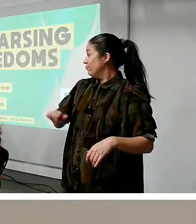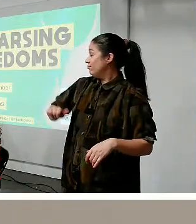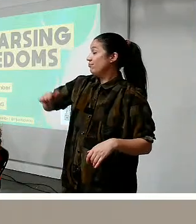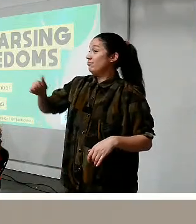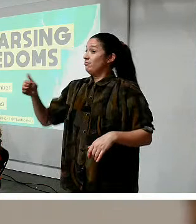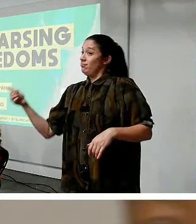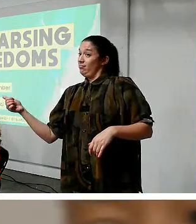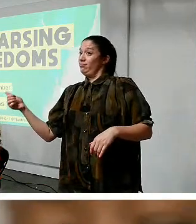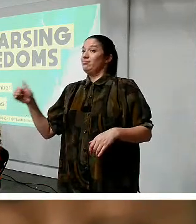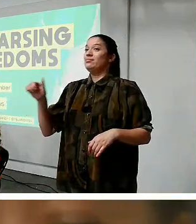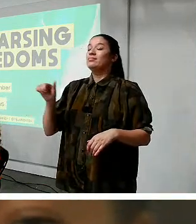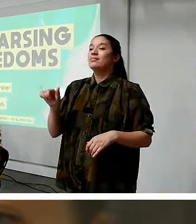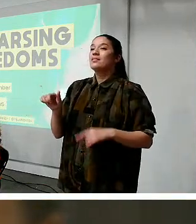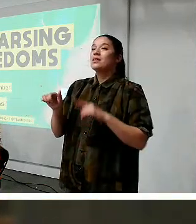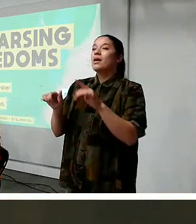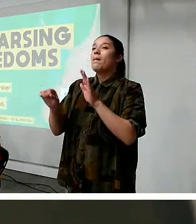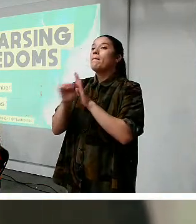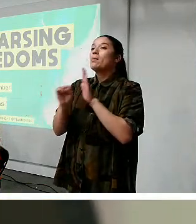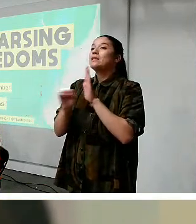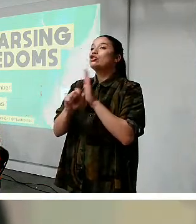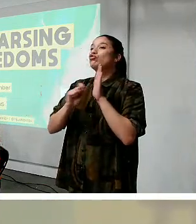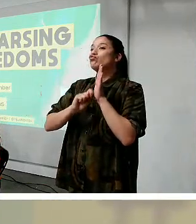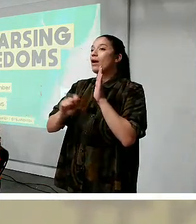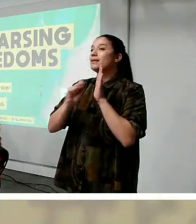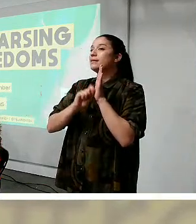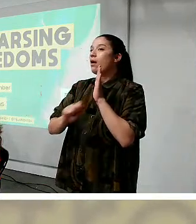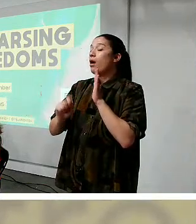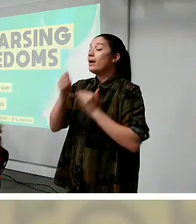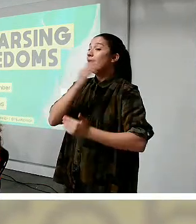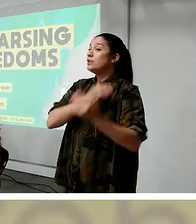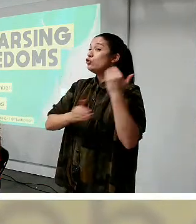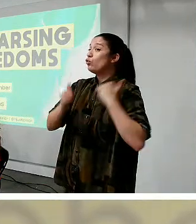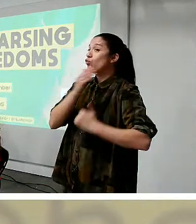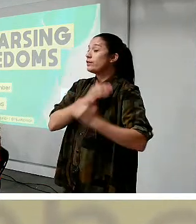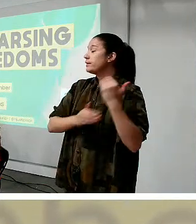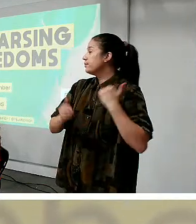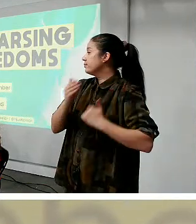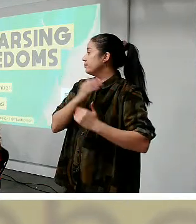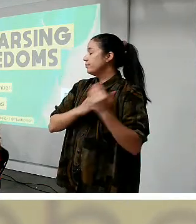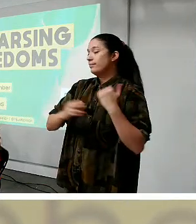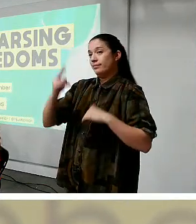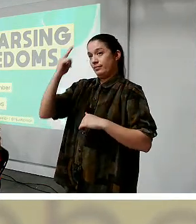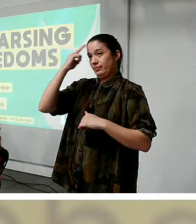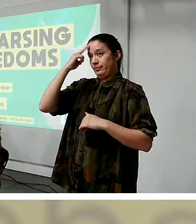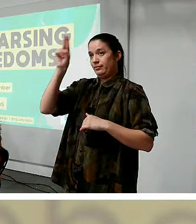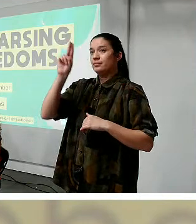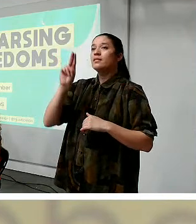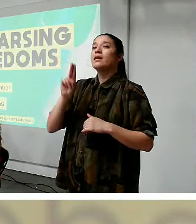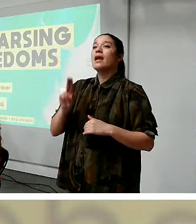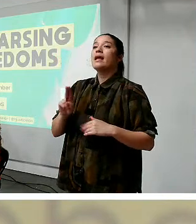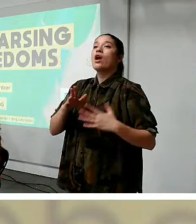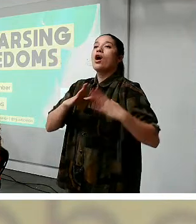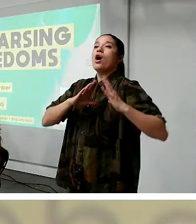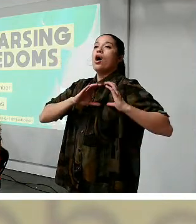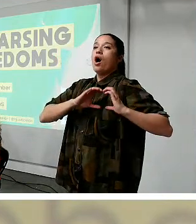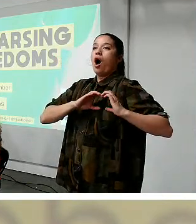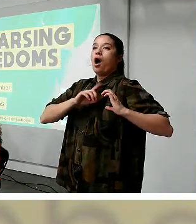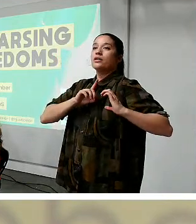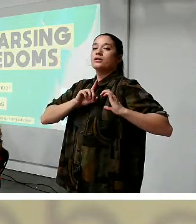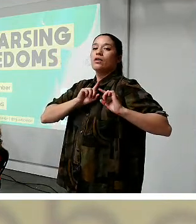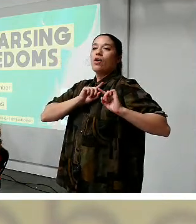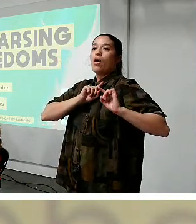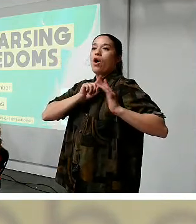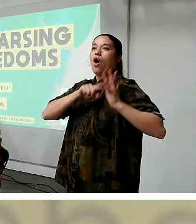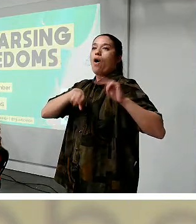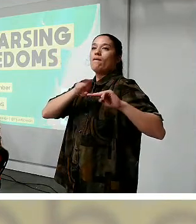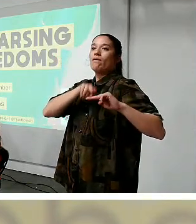feminist historian, best known, as we mentioned, for your work, The Heart of the Race, Black Women's Lives in Britain, with